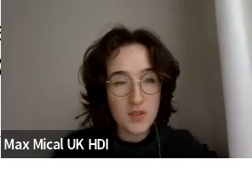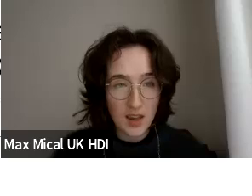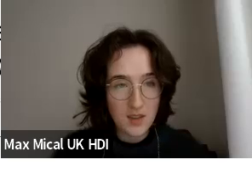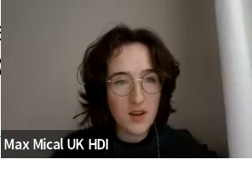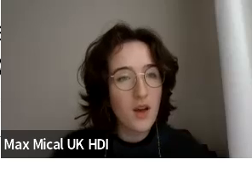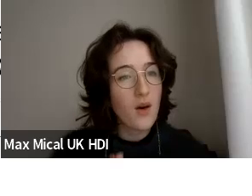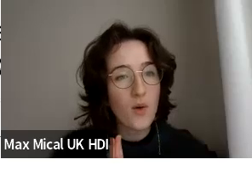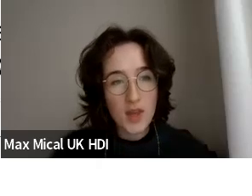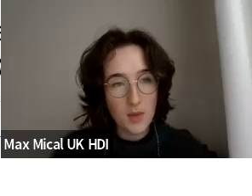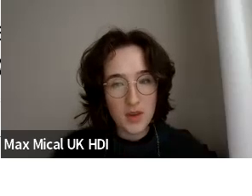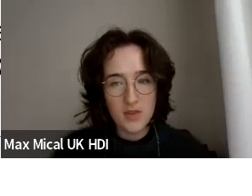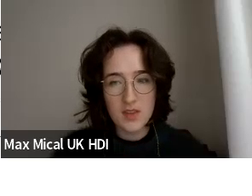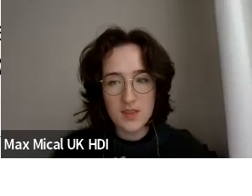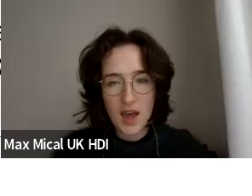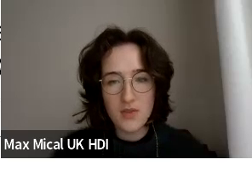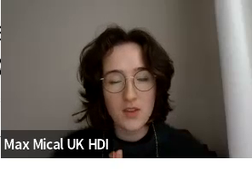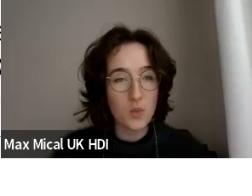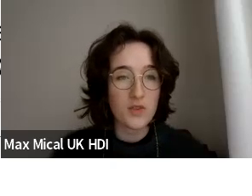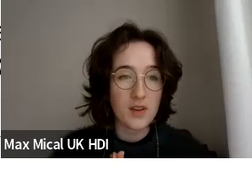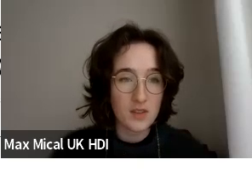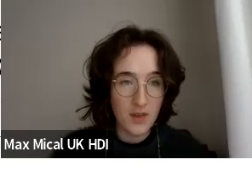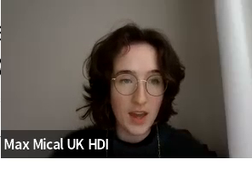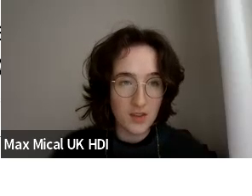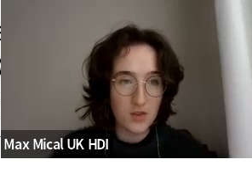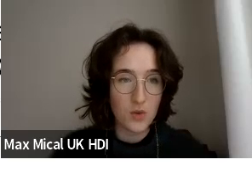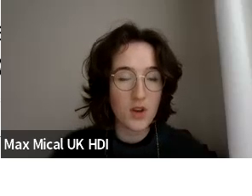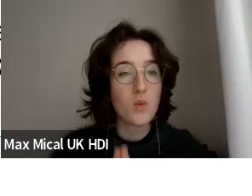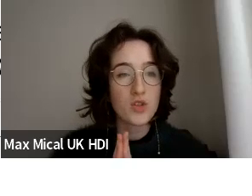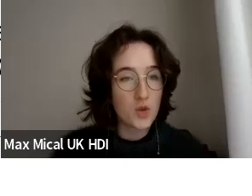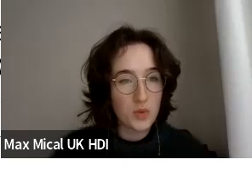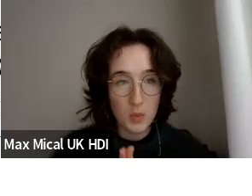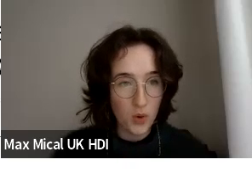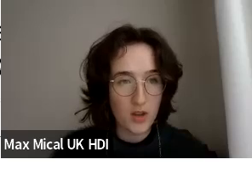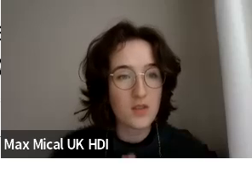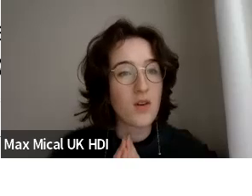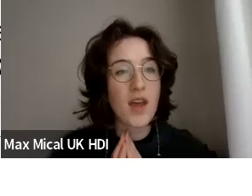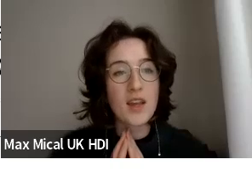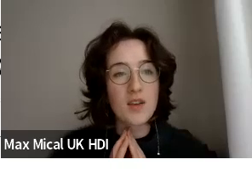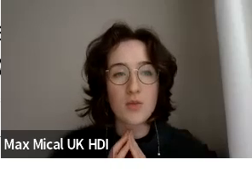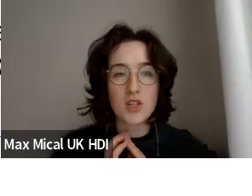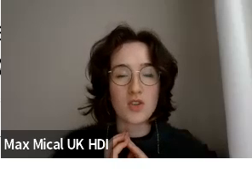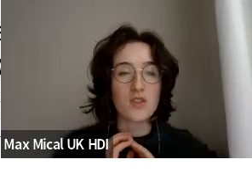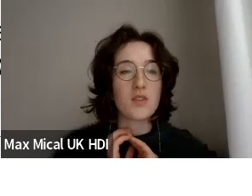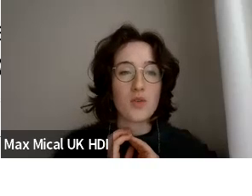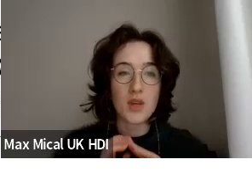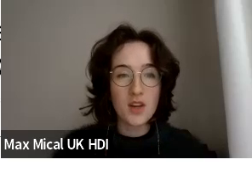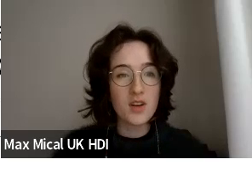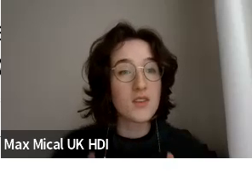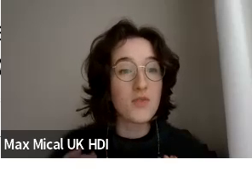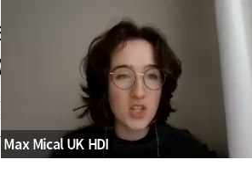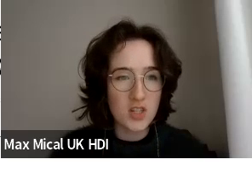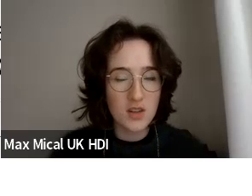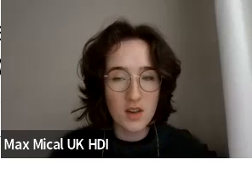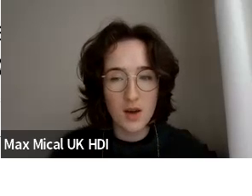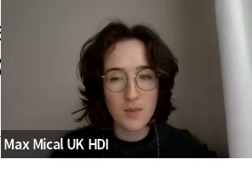is protected. Only KPFC staff and supervisors have access to it, which is super important. So any information you're going to see from here